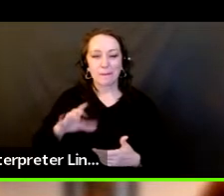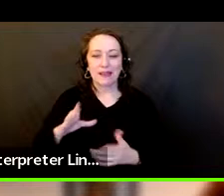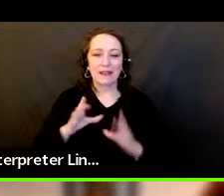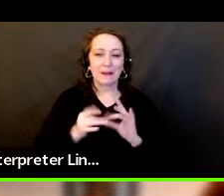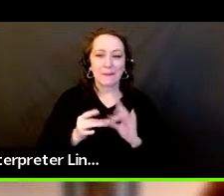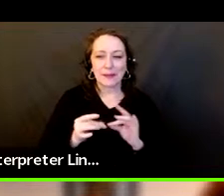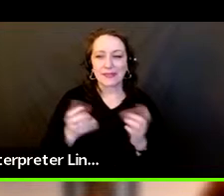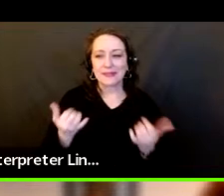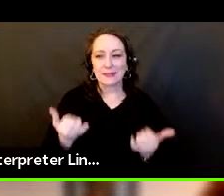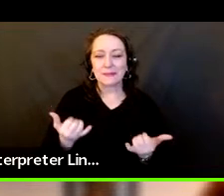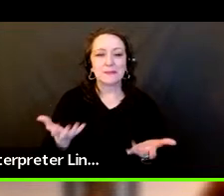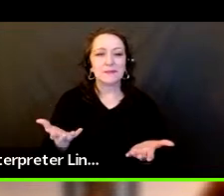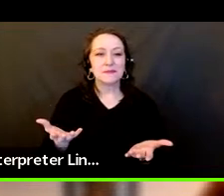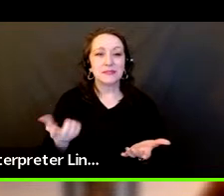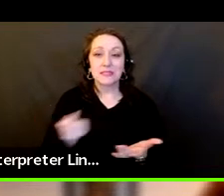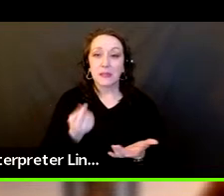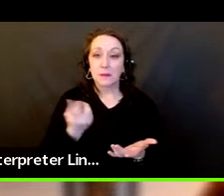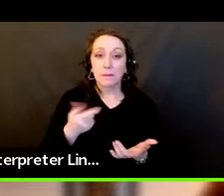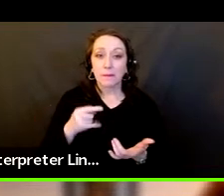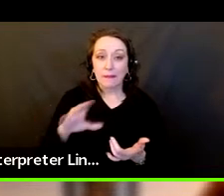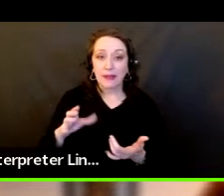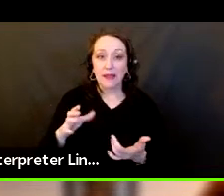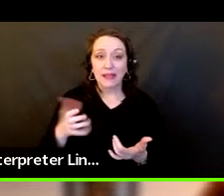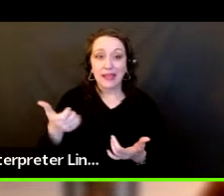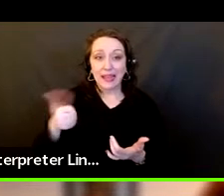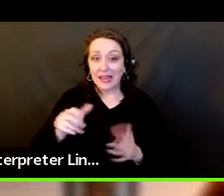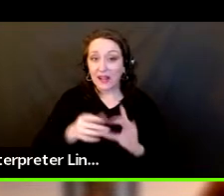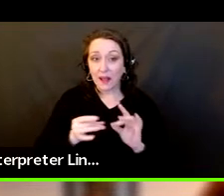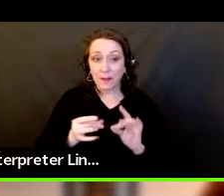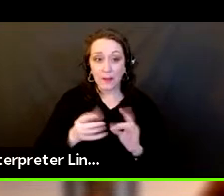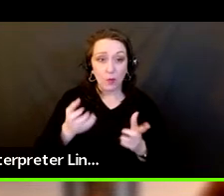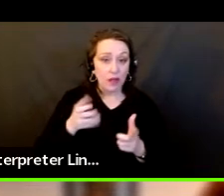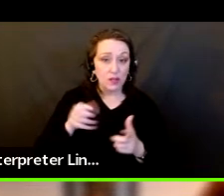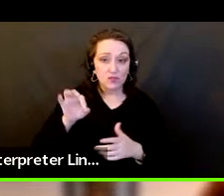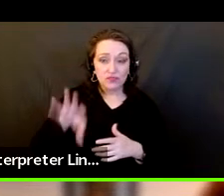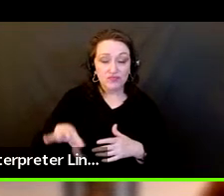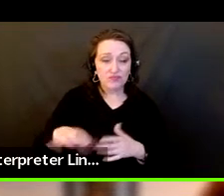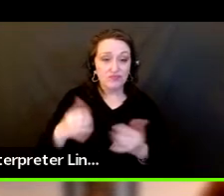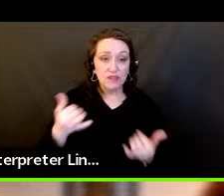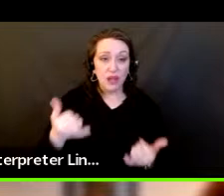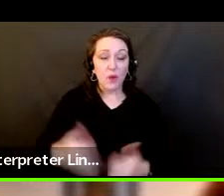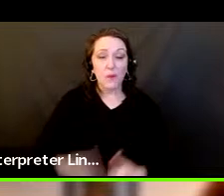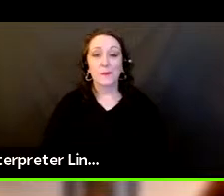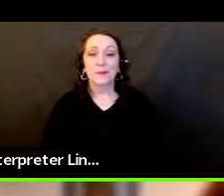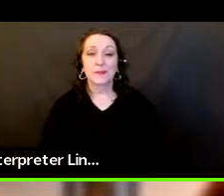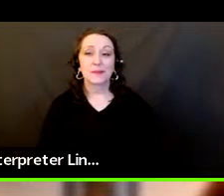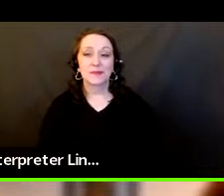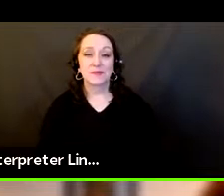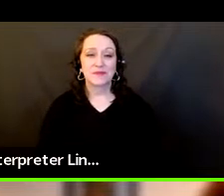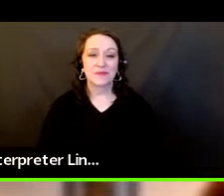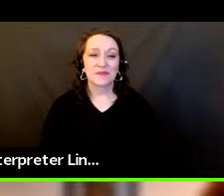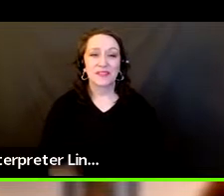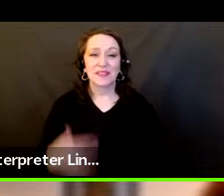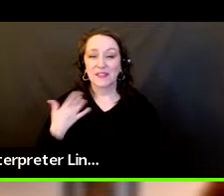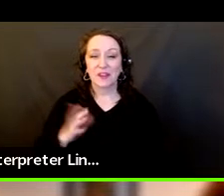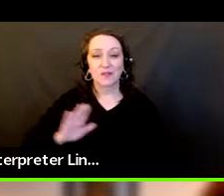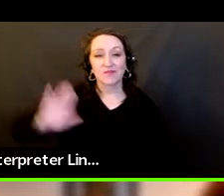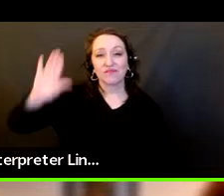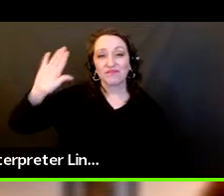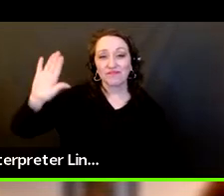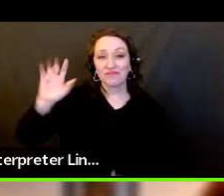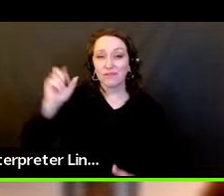comment. So if someone from the public has any comments that you would like to make at this time, please feel free to raise your